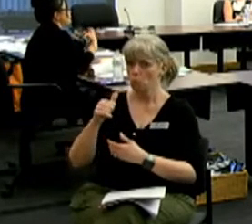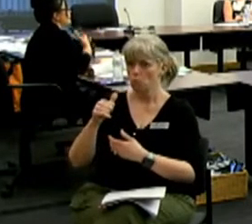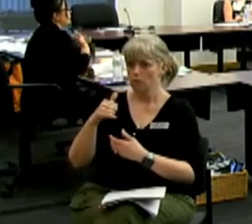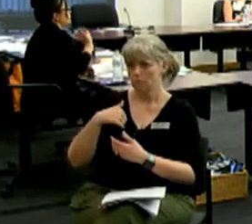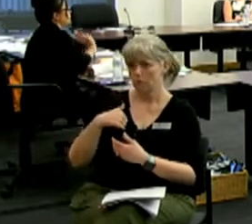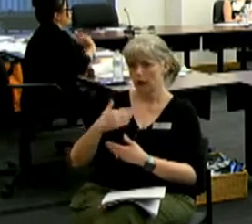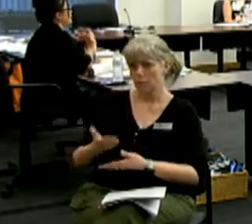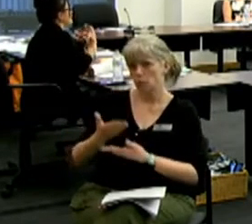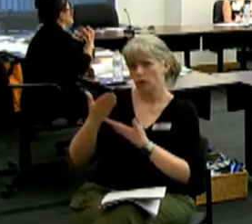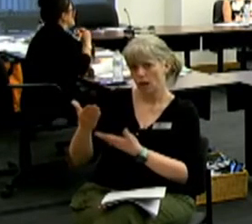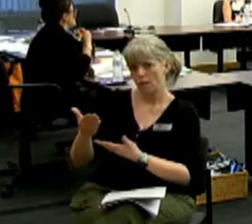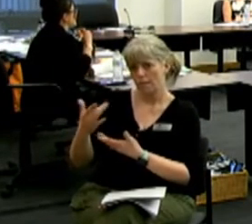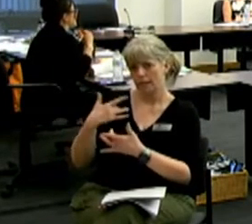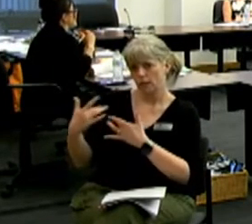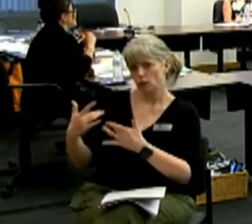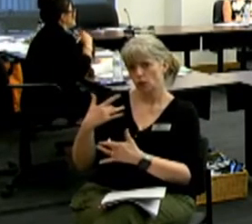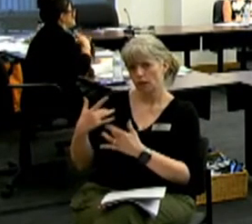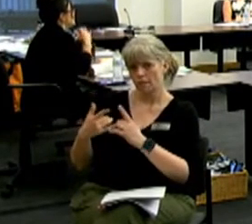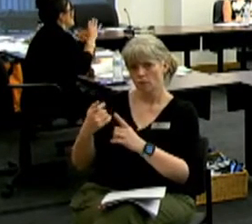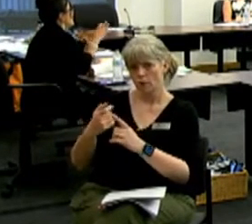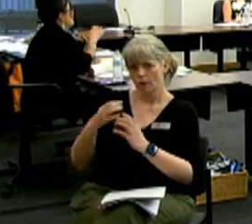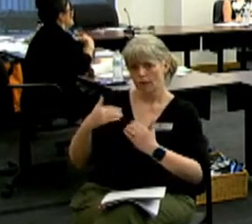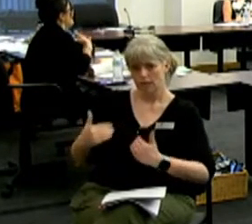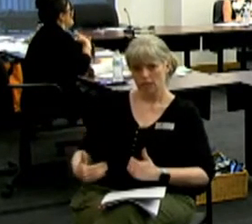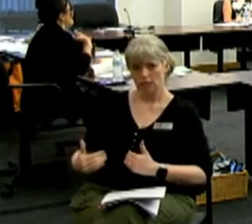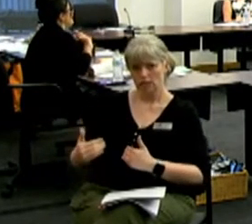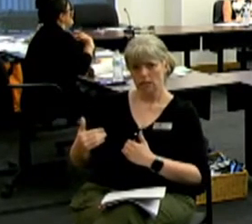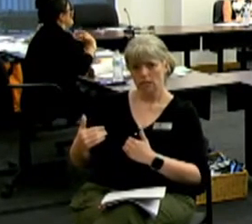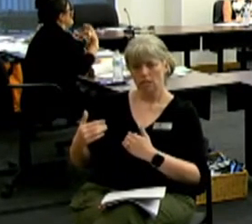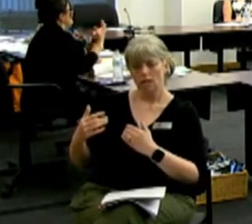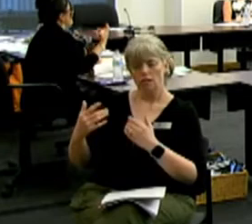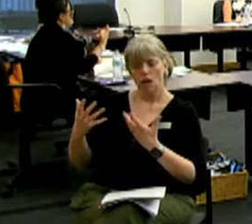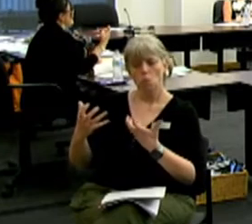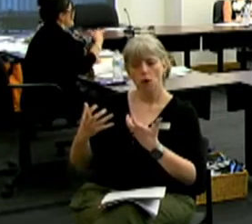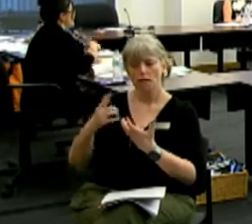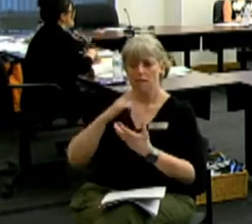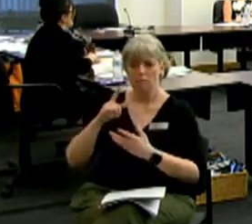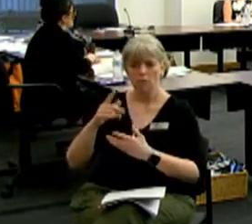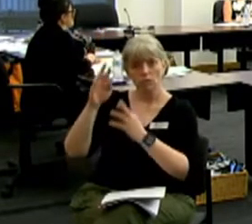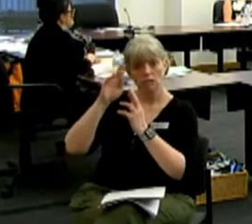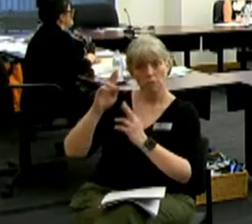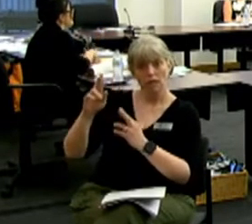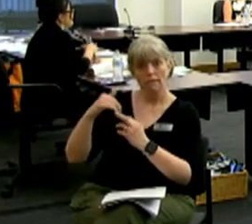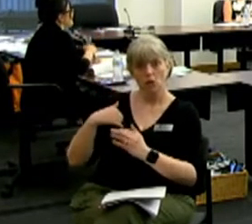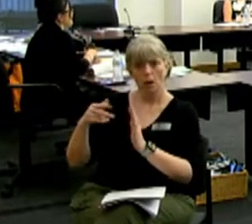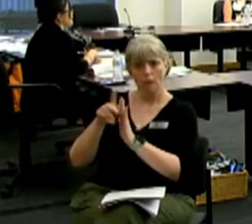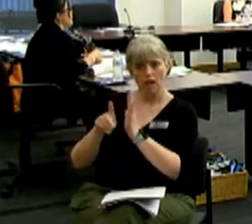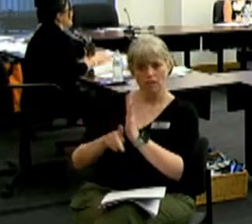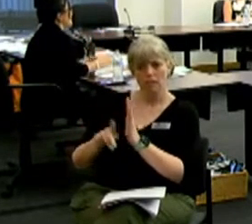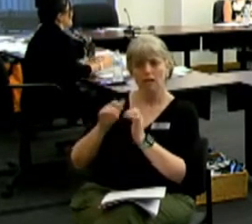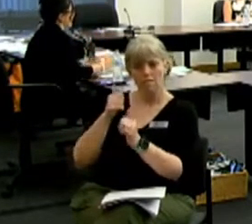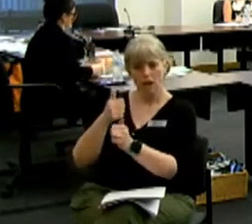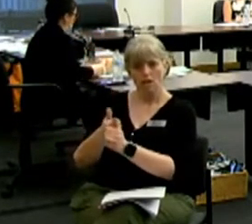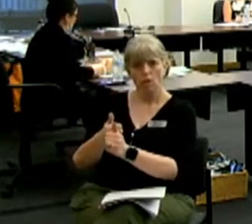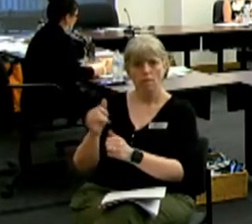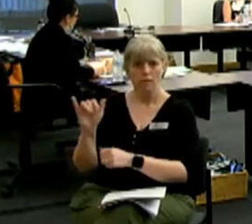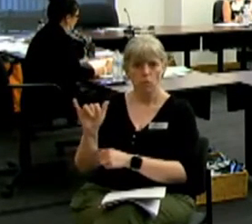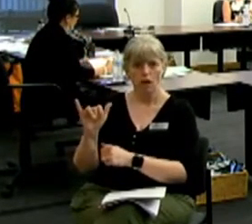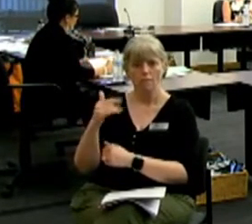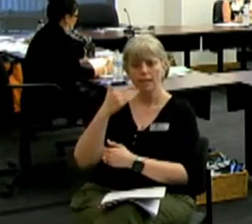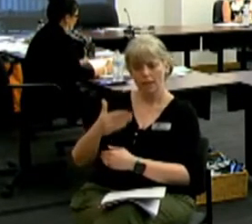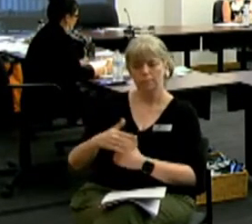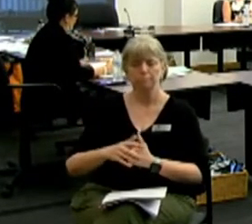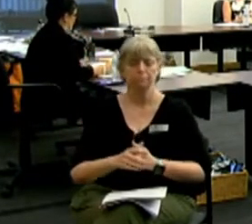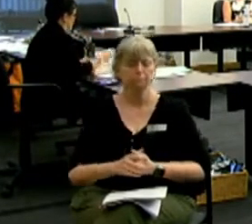the concern that I was given from a constituent. So I just want us to be very respectful of our policies and follow them as well. Thank